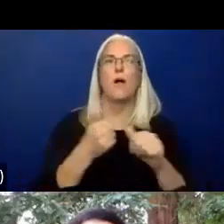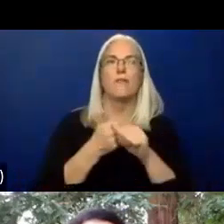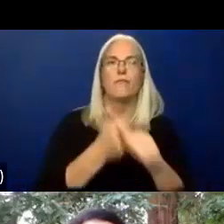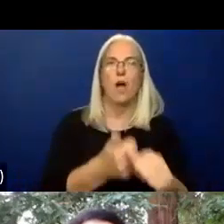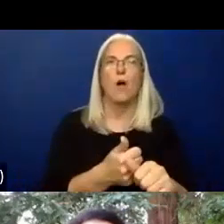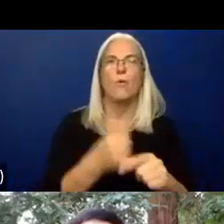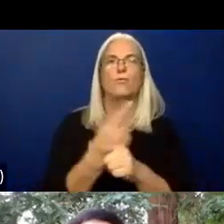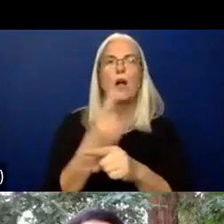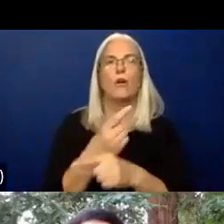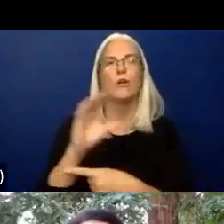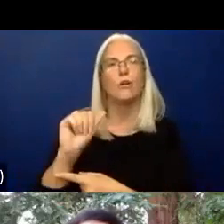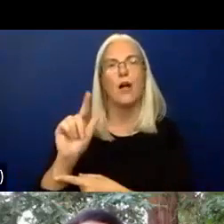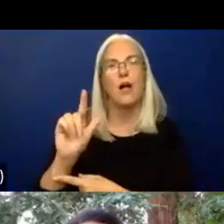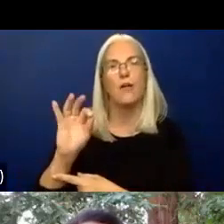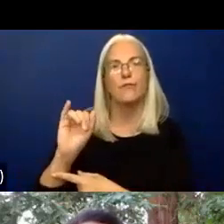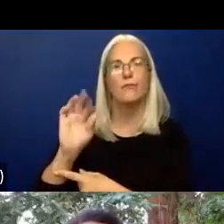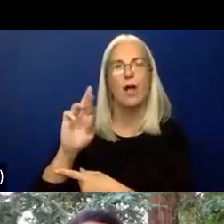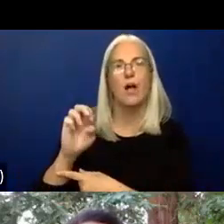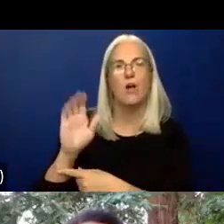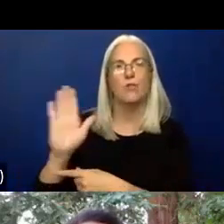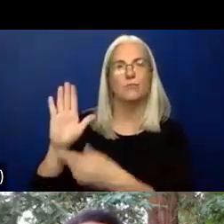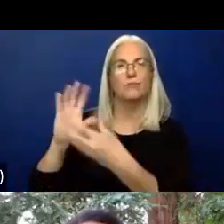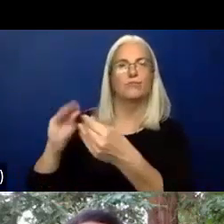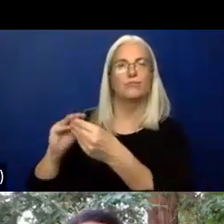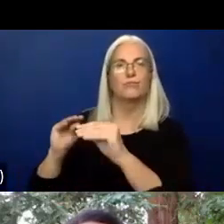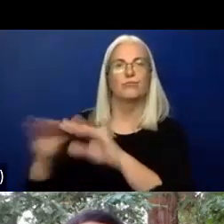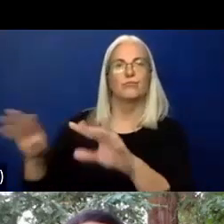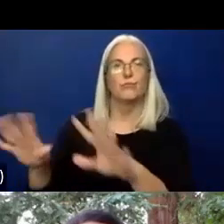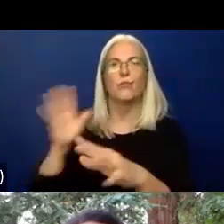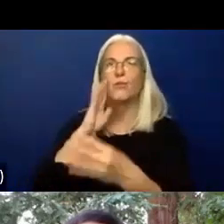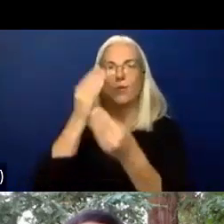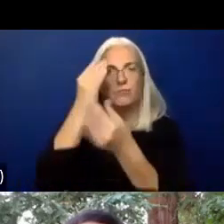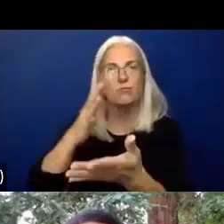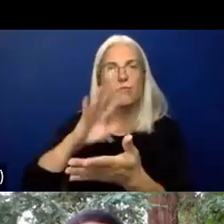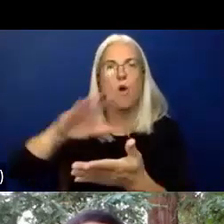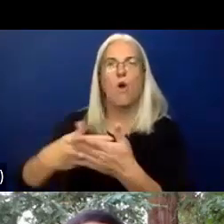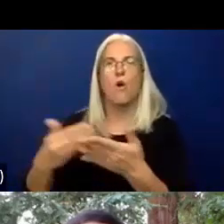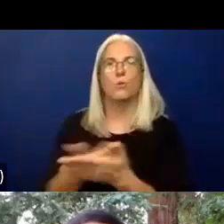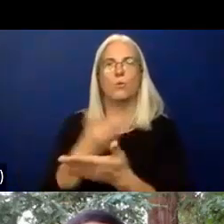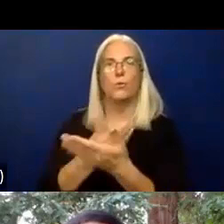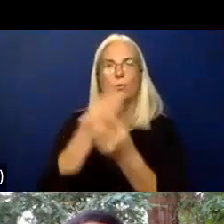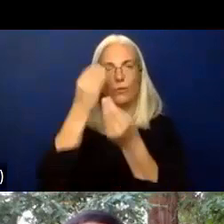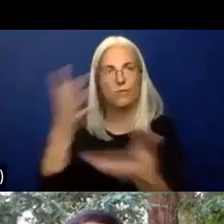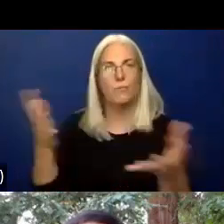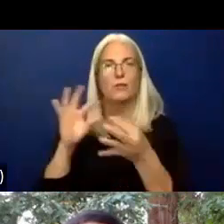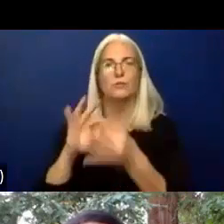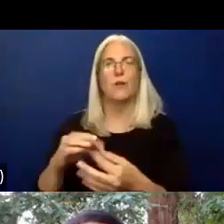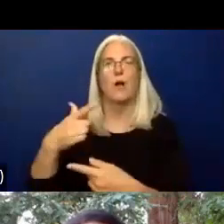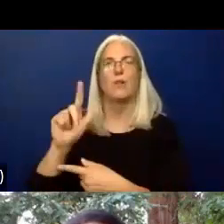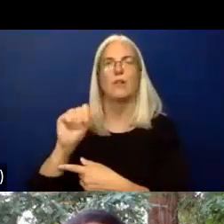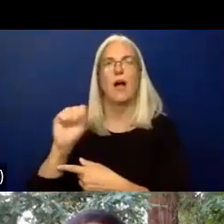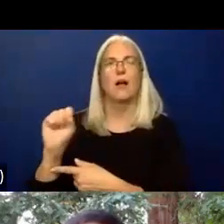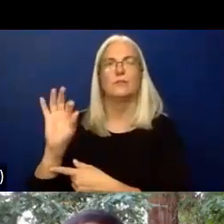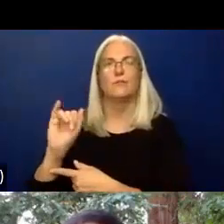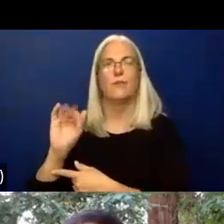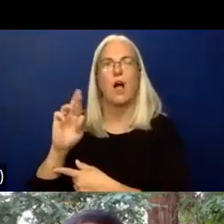updating the progress on the glass fire. And we will be sharing those briefings live on the County